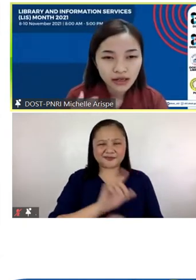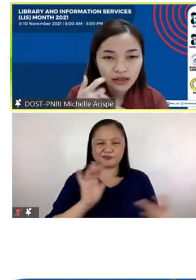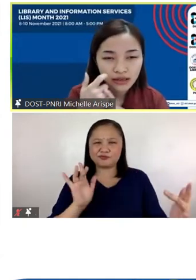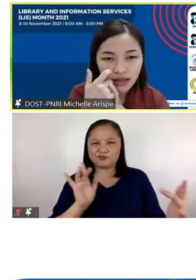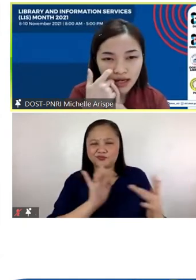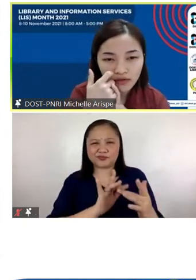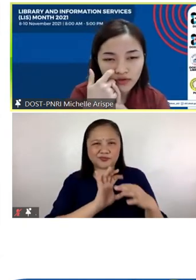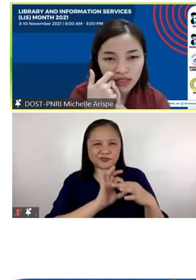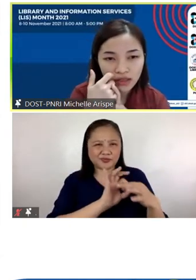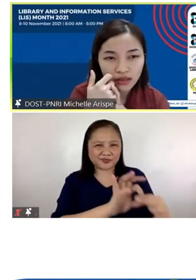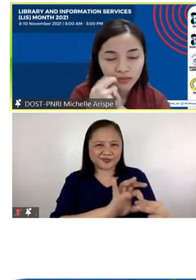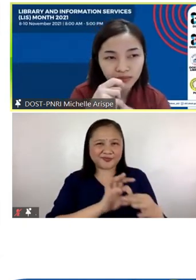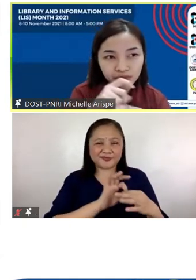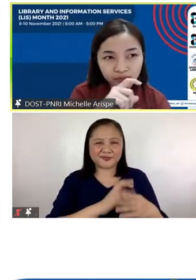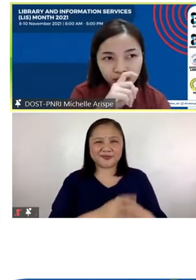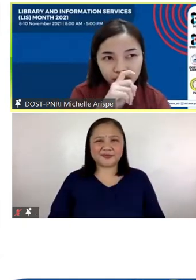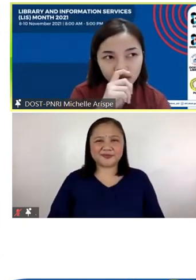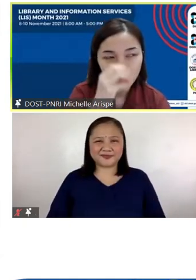sometimes